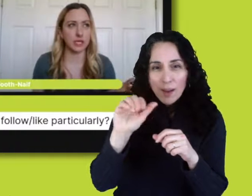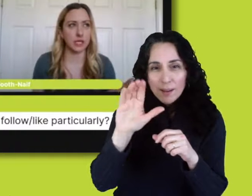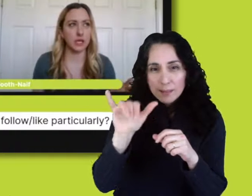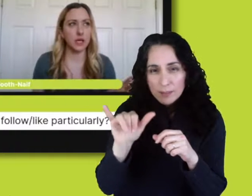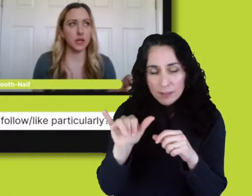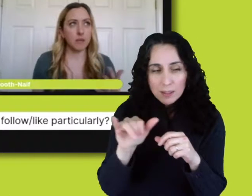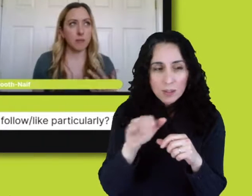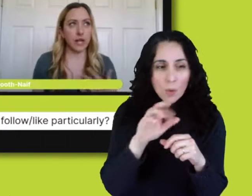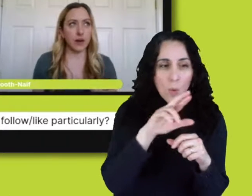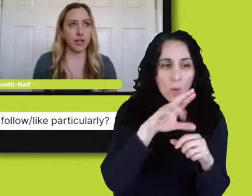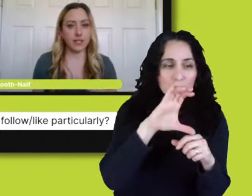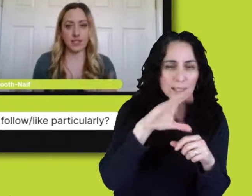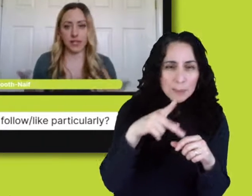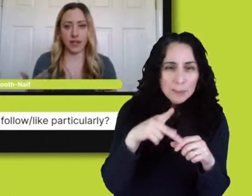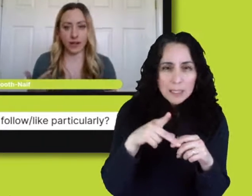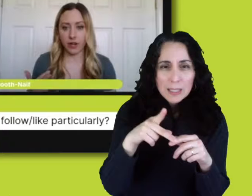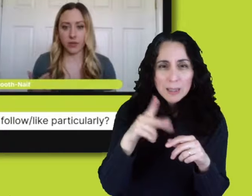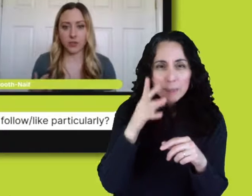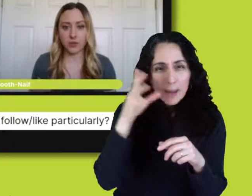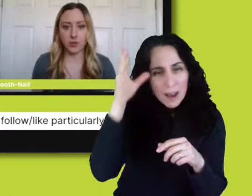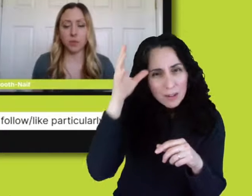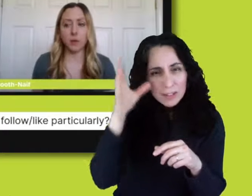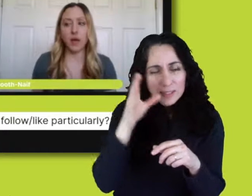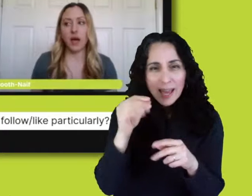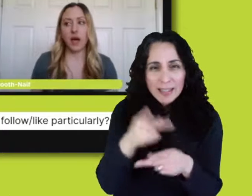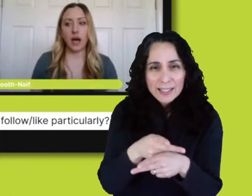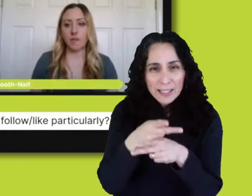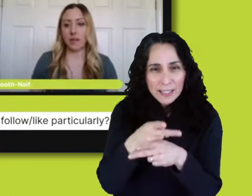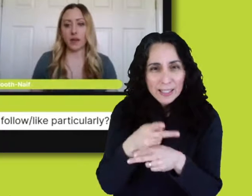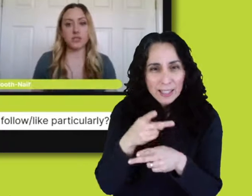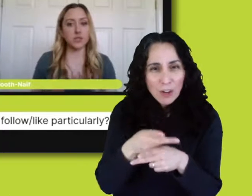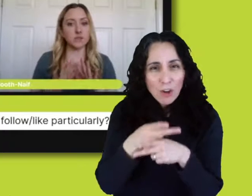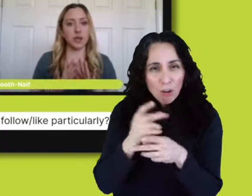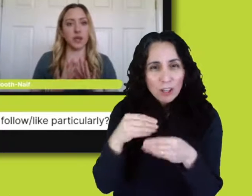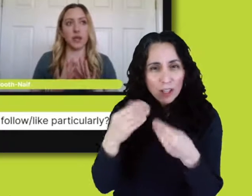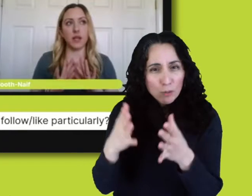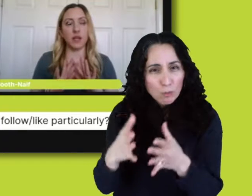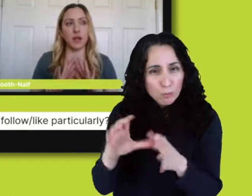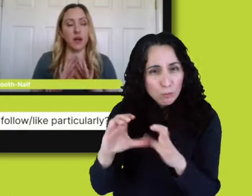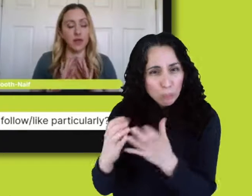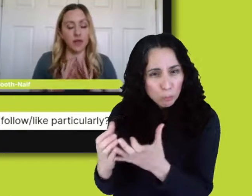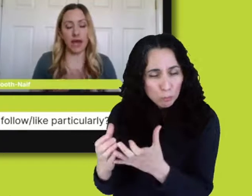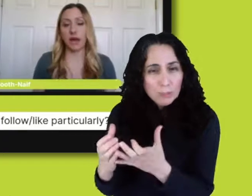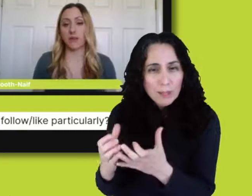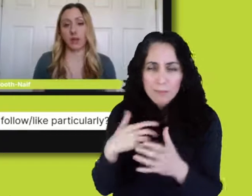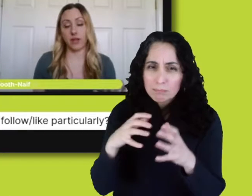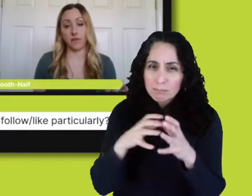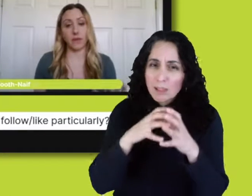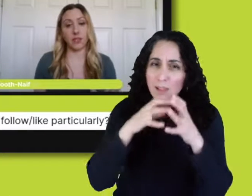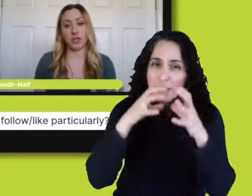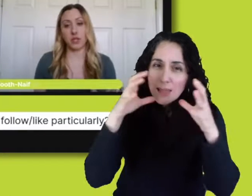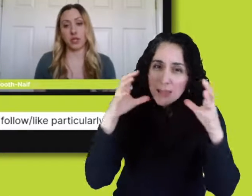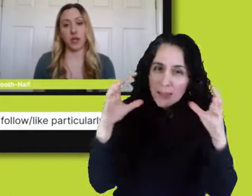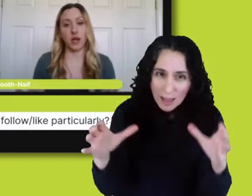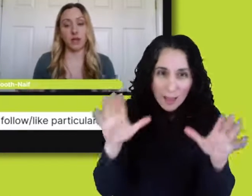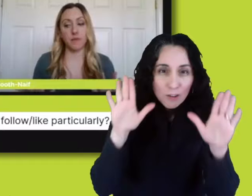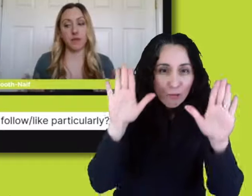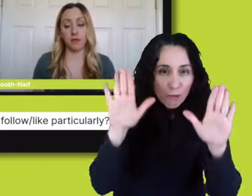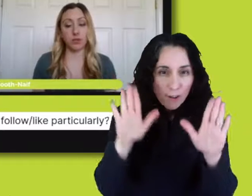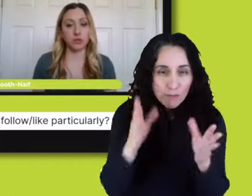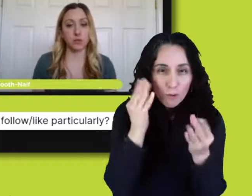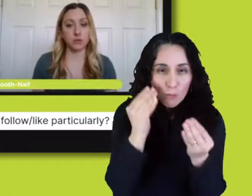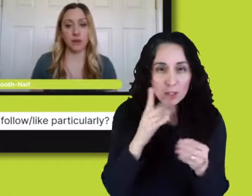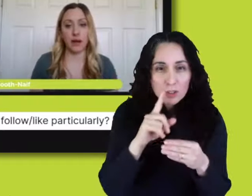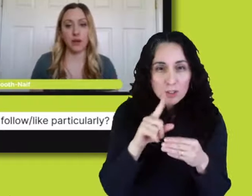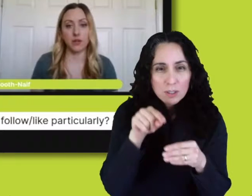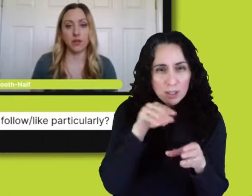cerebral palsy Parents and Caregivers group. There's just been a lot of great information